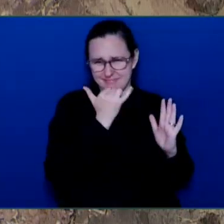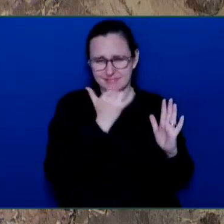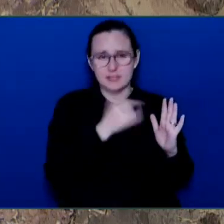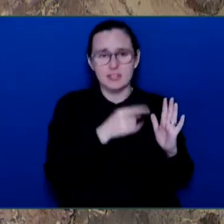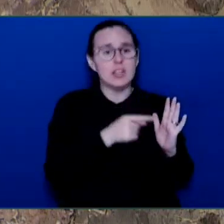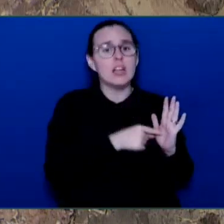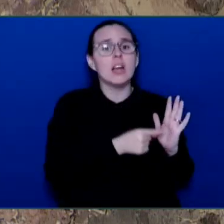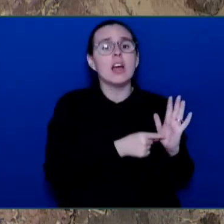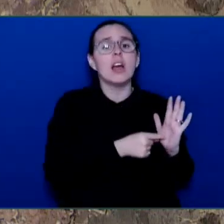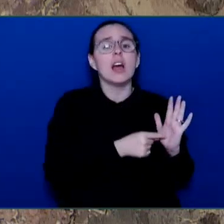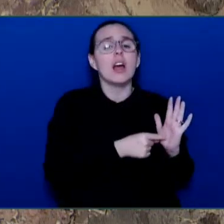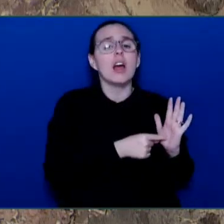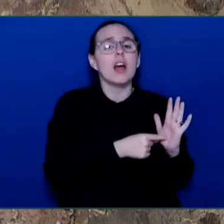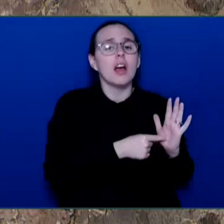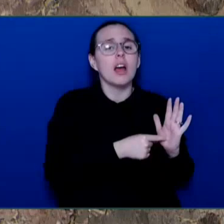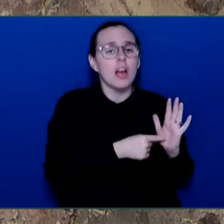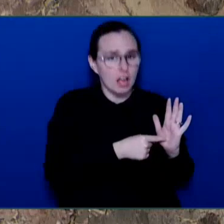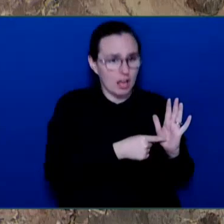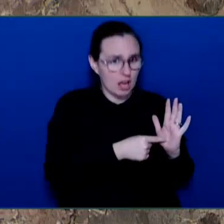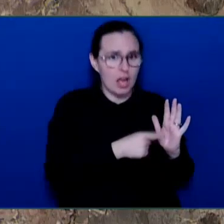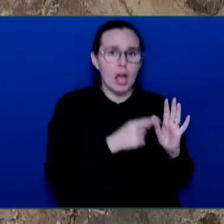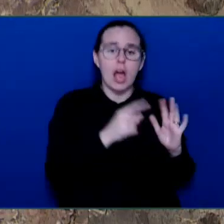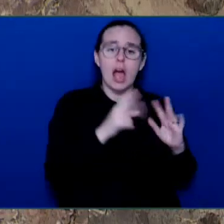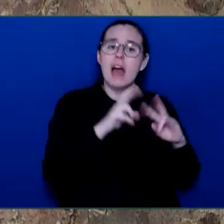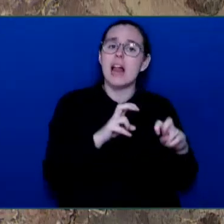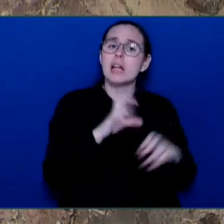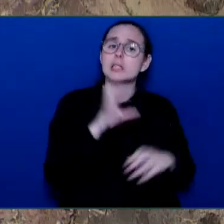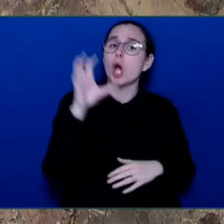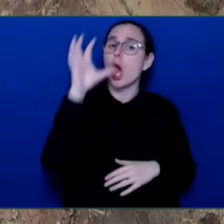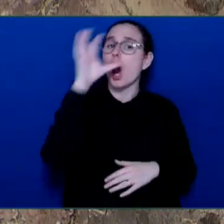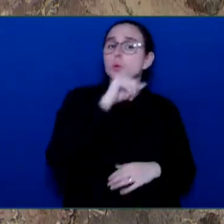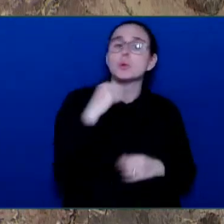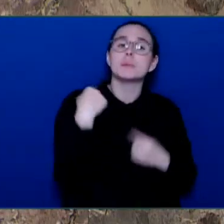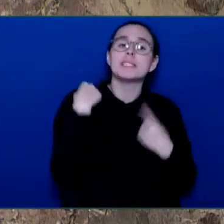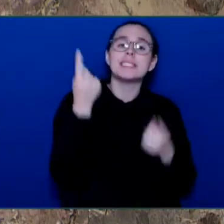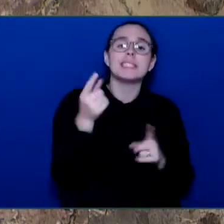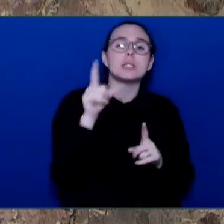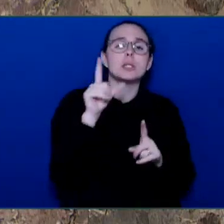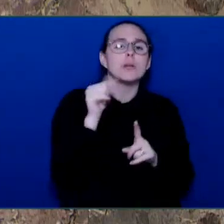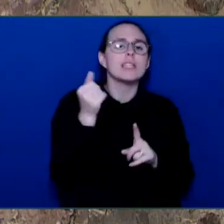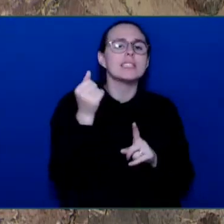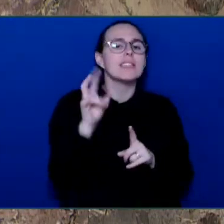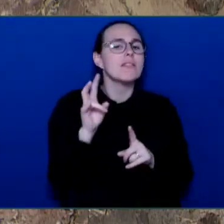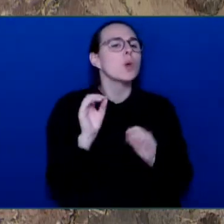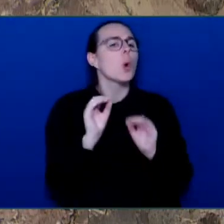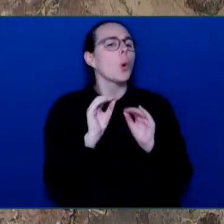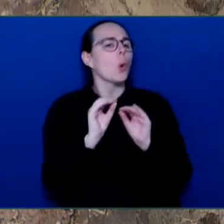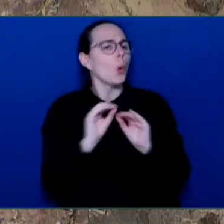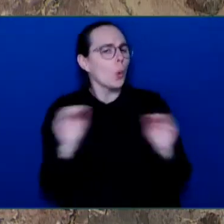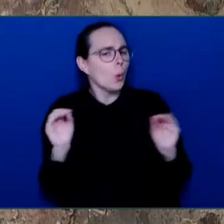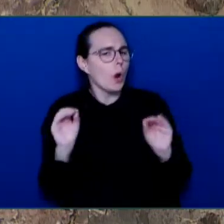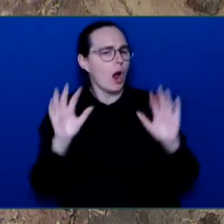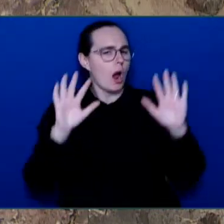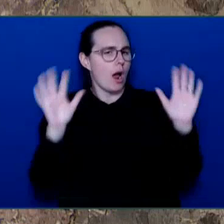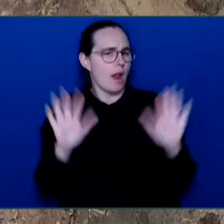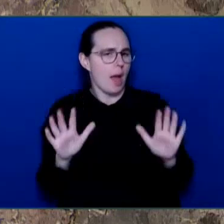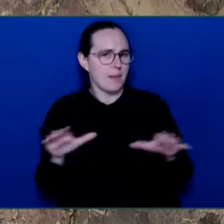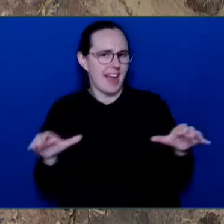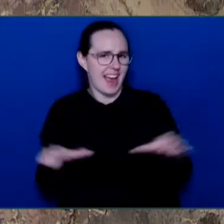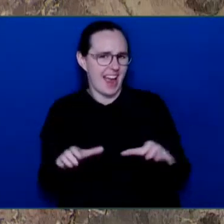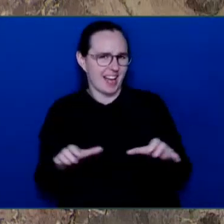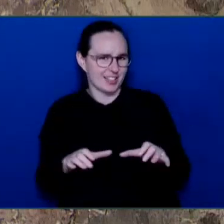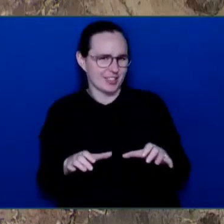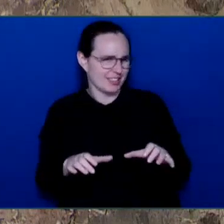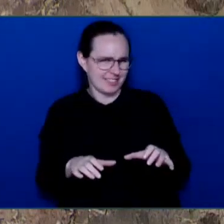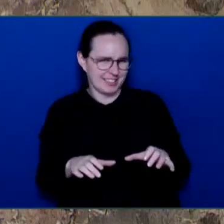British Columbia since 2017, or that there would be none. And that would't have been true if those members were on this side of